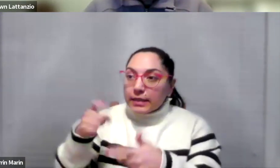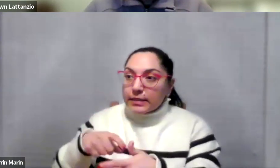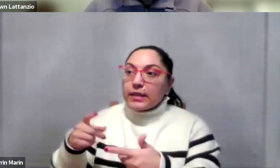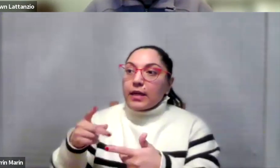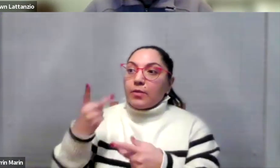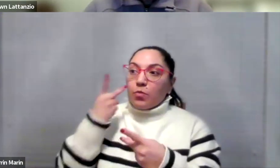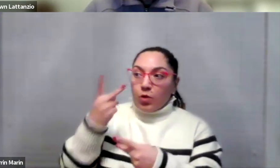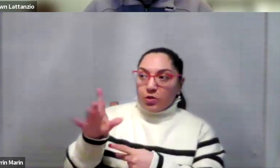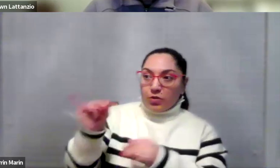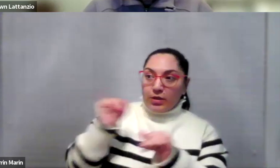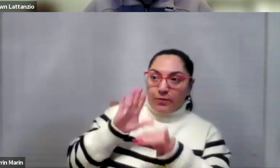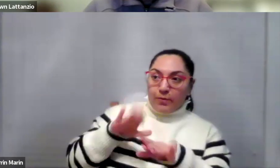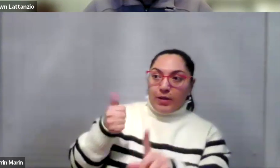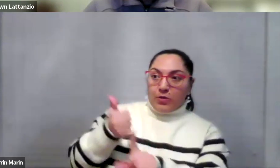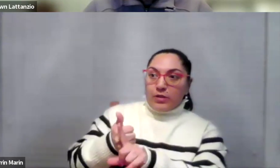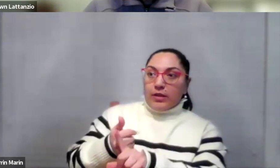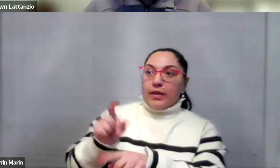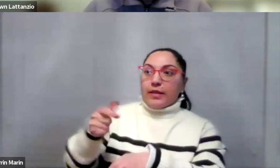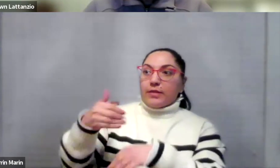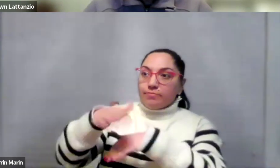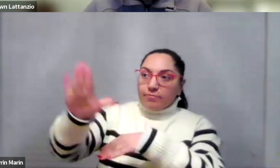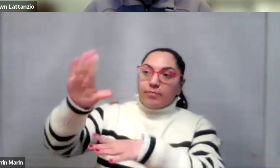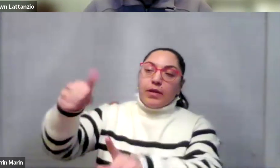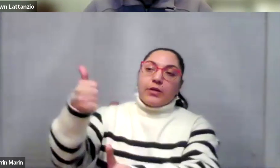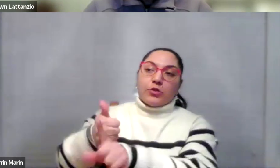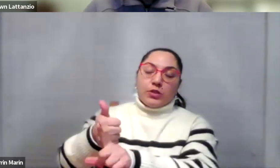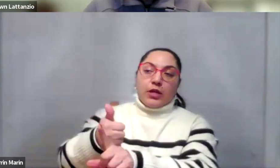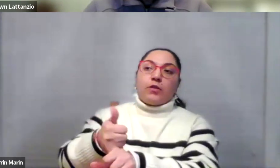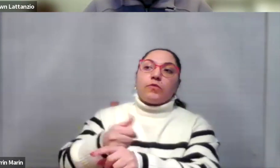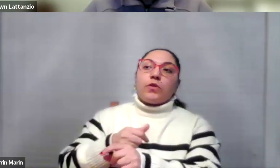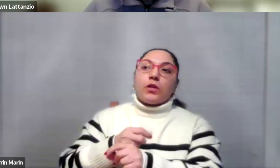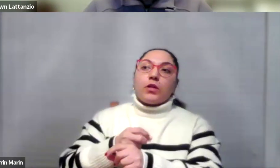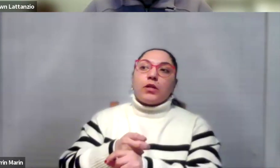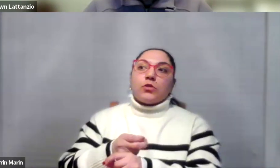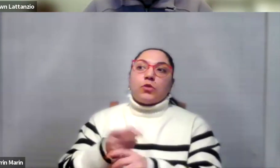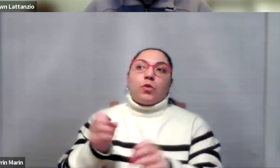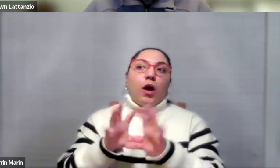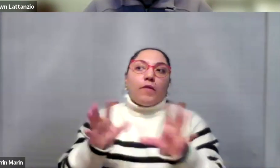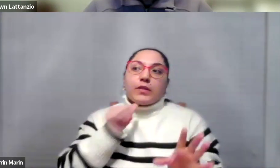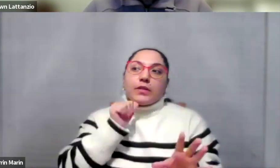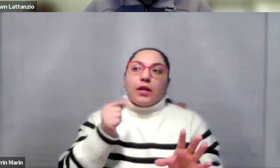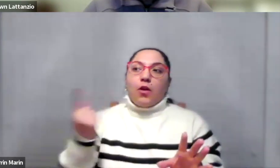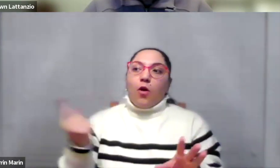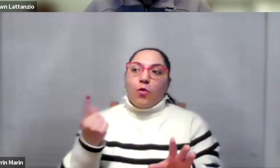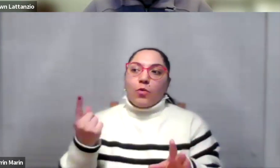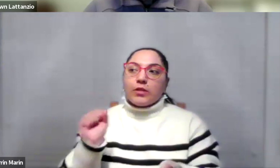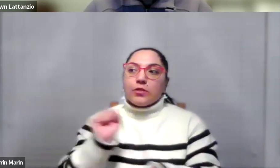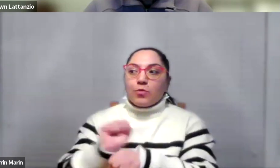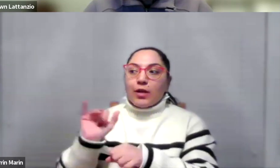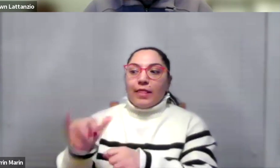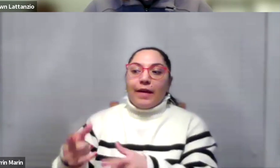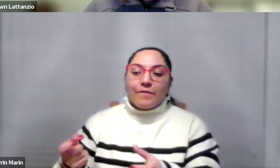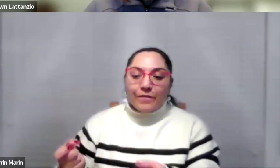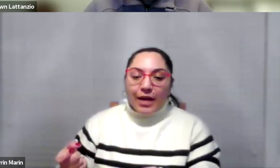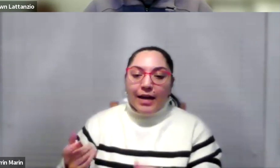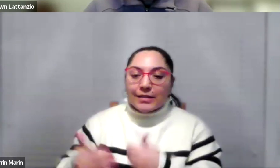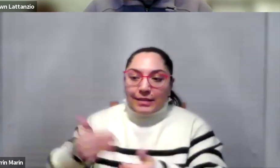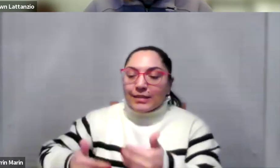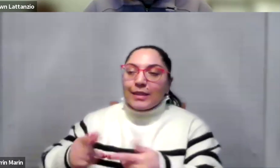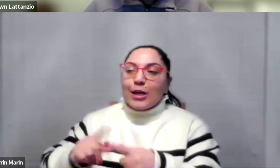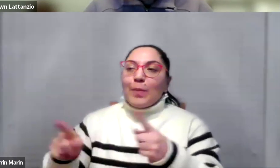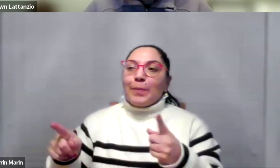and watch you do it yourself, and send you out on your own the third time. Obviously, it doesn't work that rapidly hardly